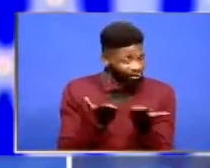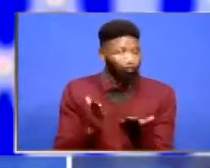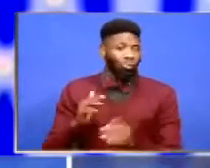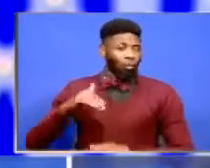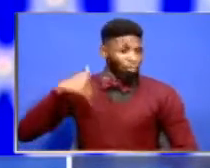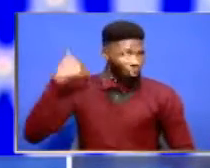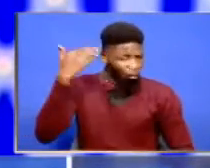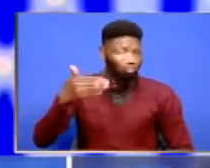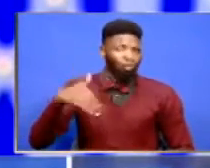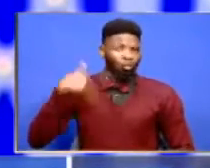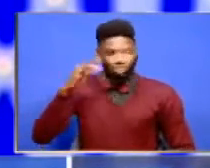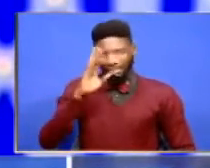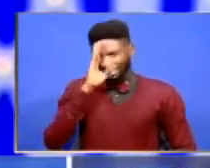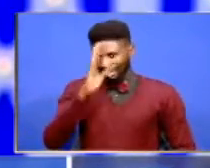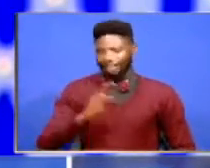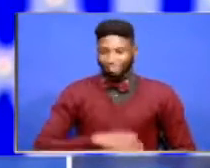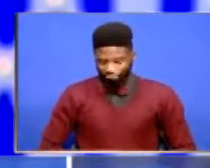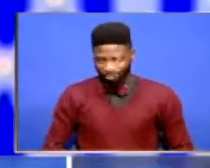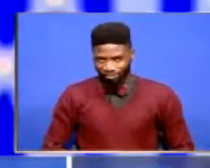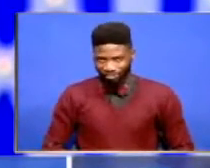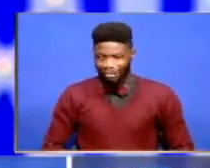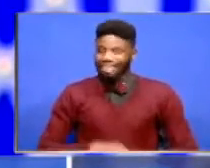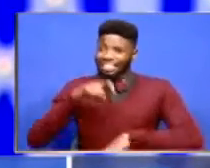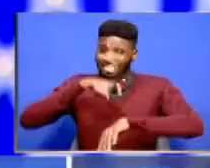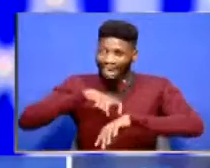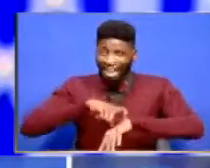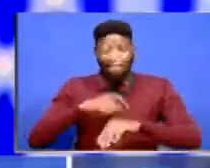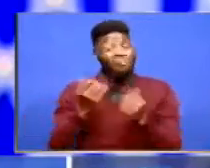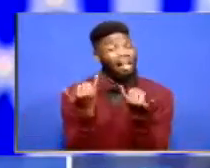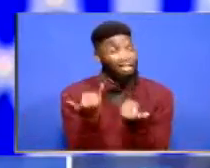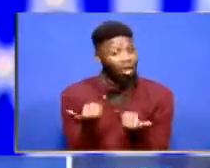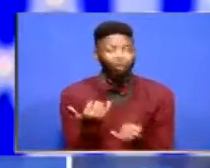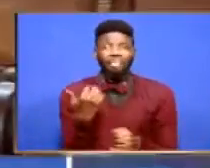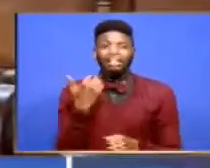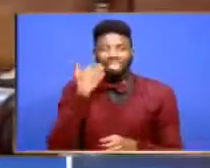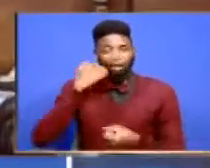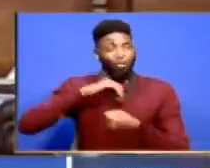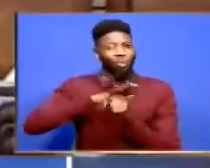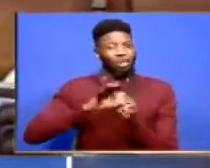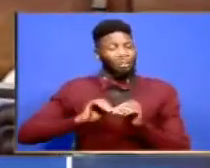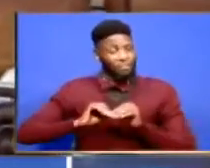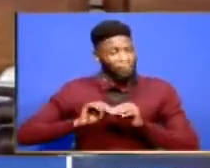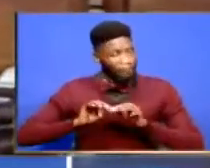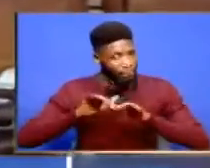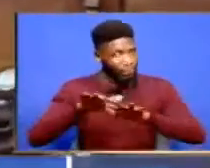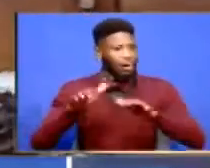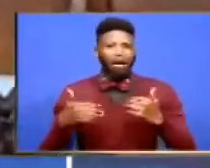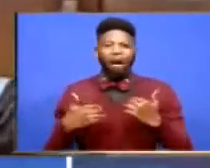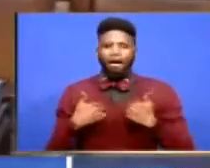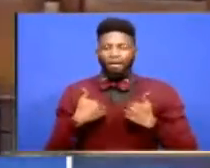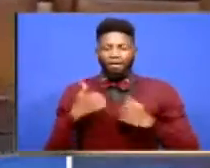and every Sunday during this time of pandemic.